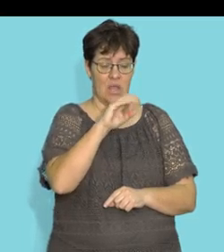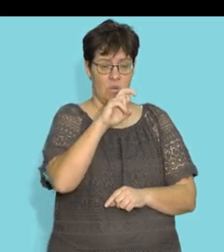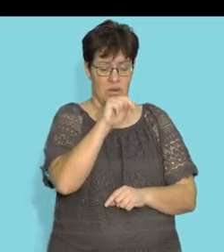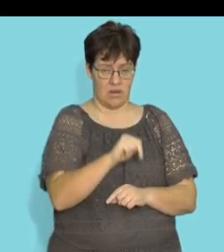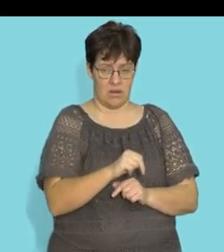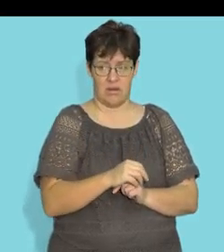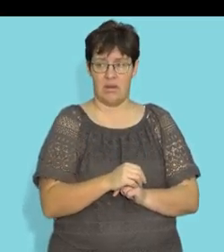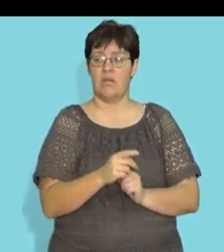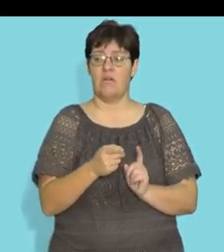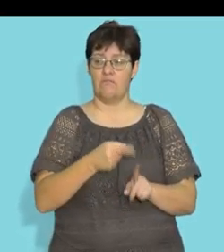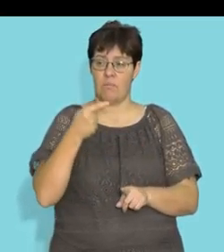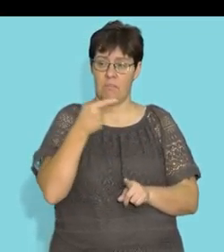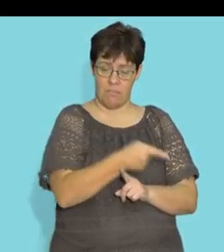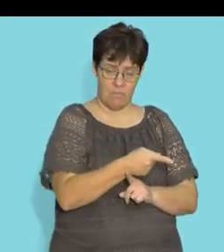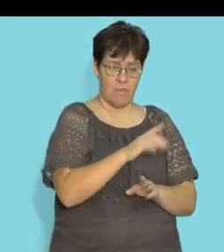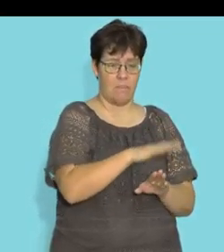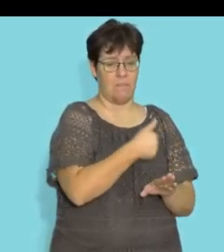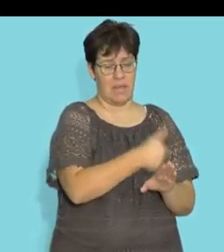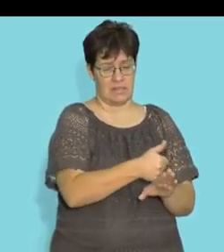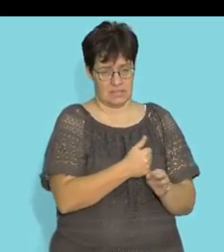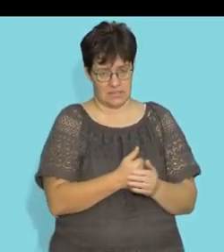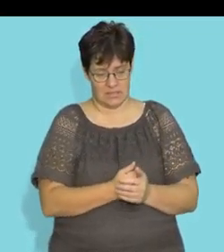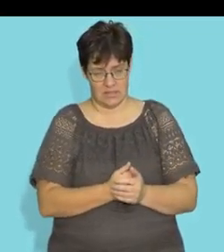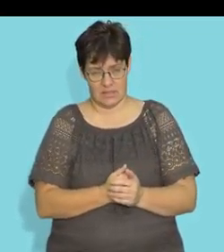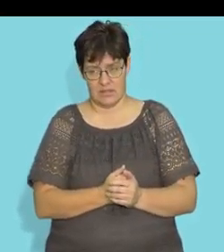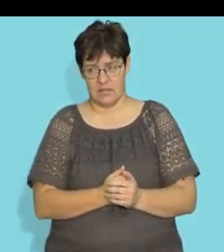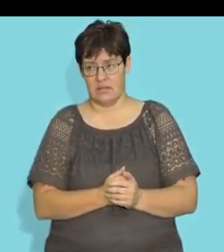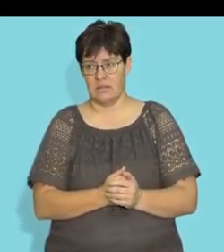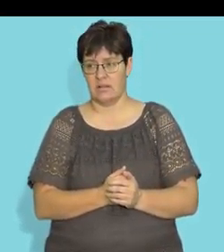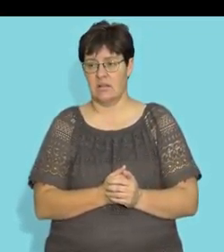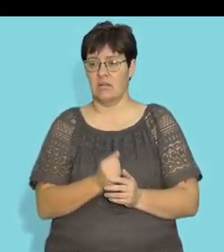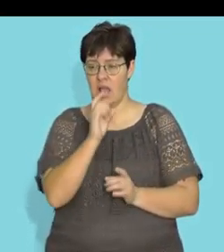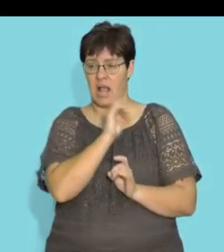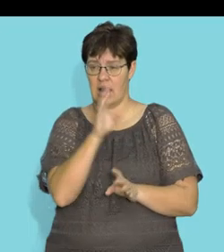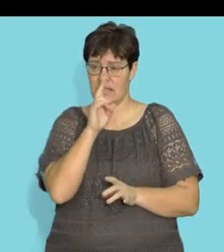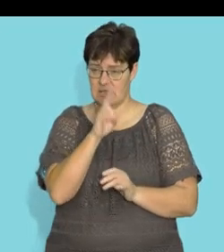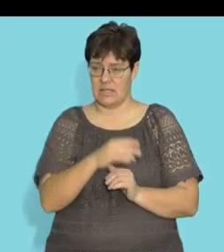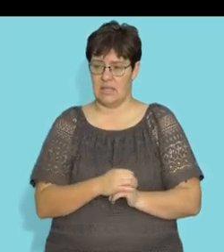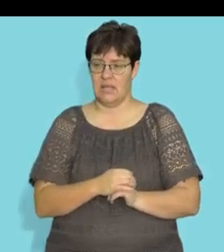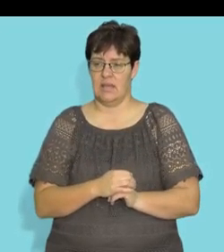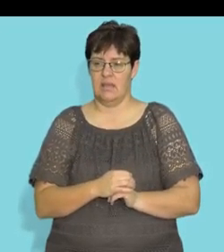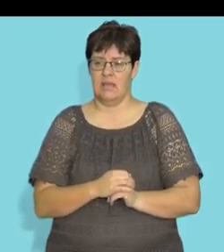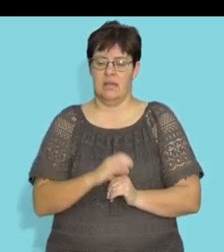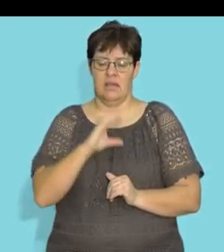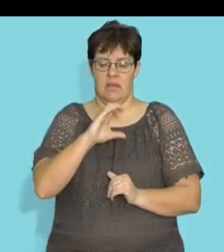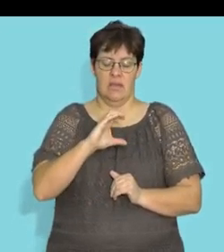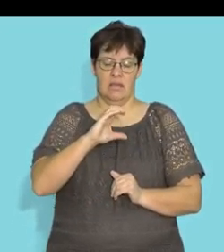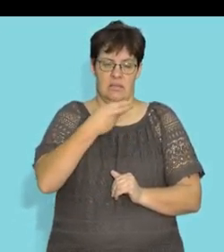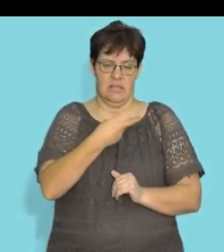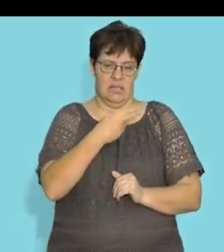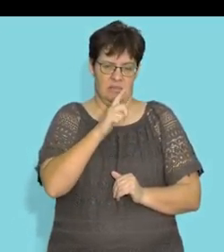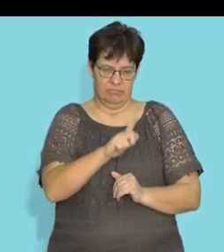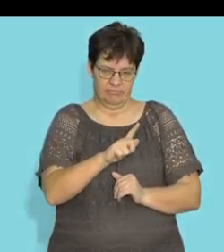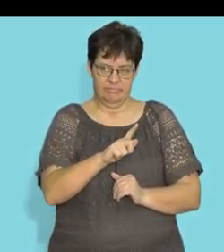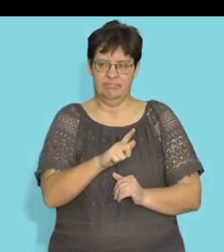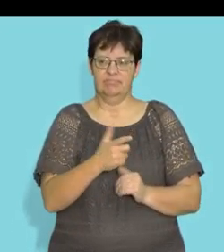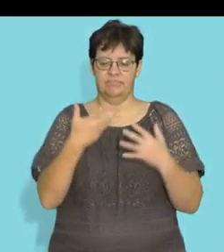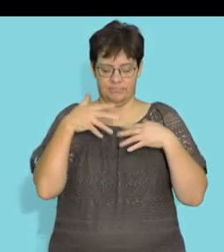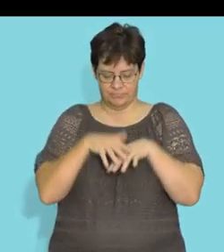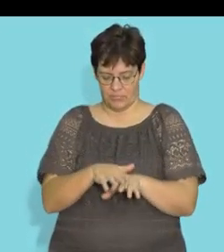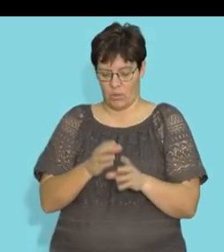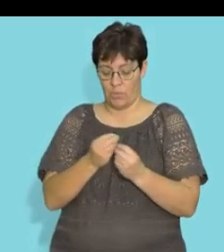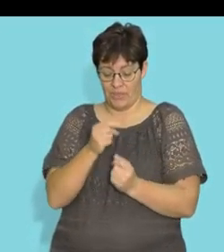ammonium chloride, you can see clearly that it must come, the anion part of it is coming from